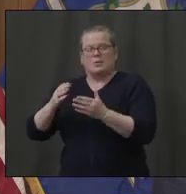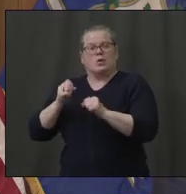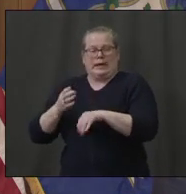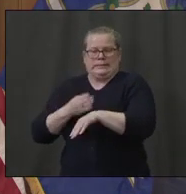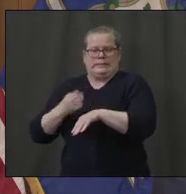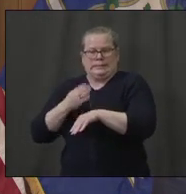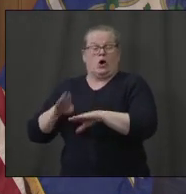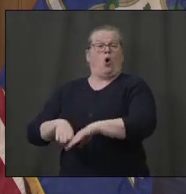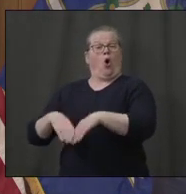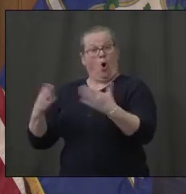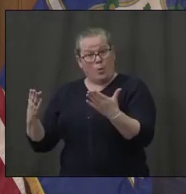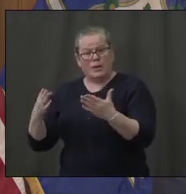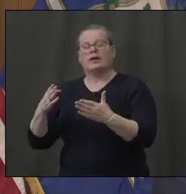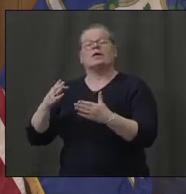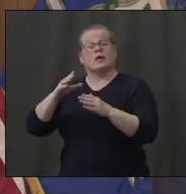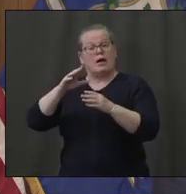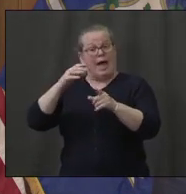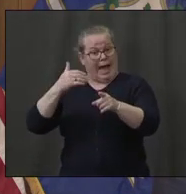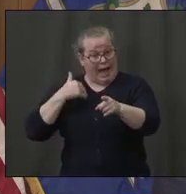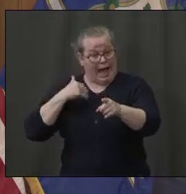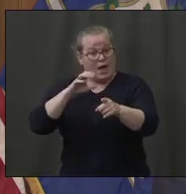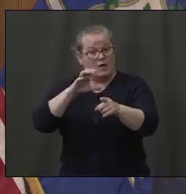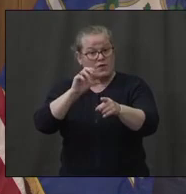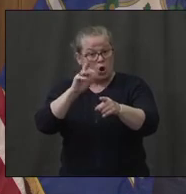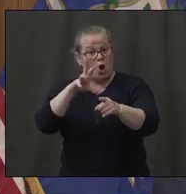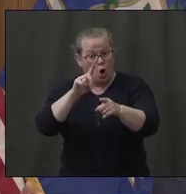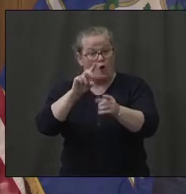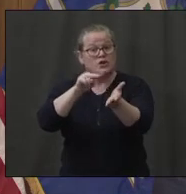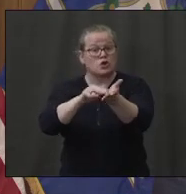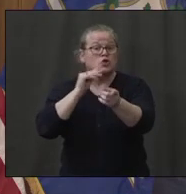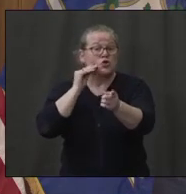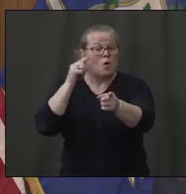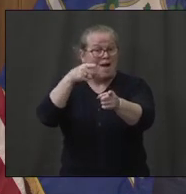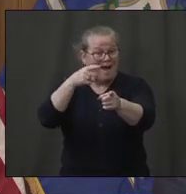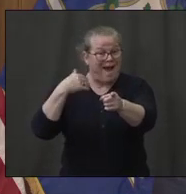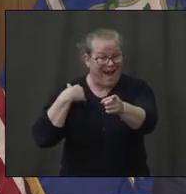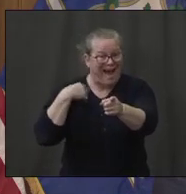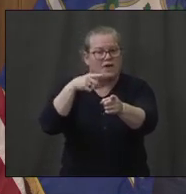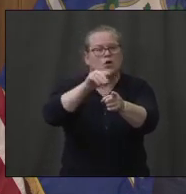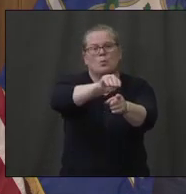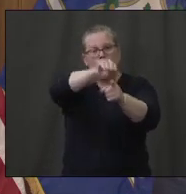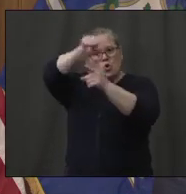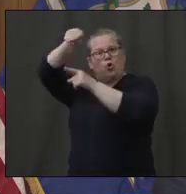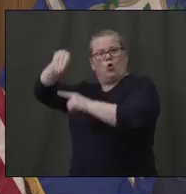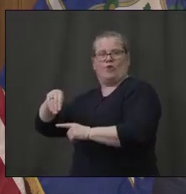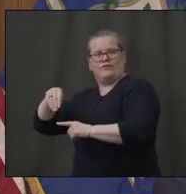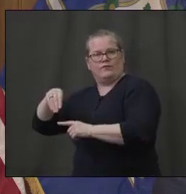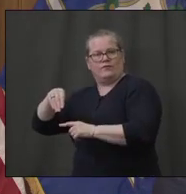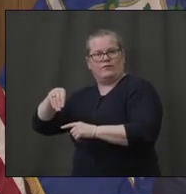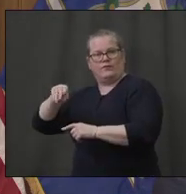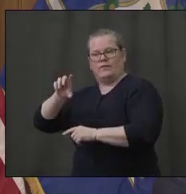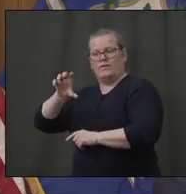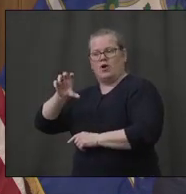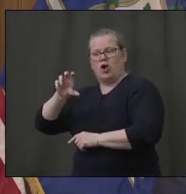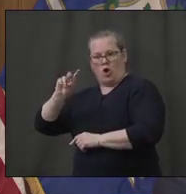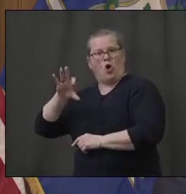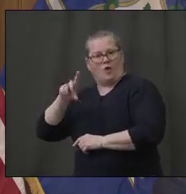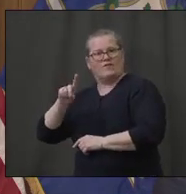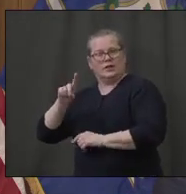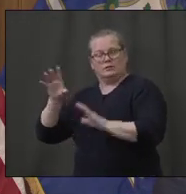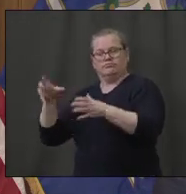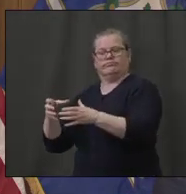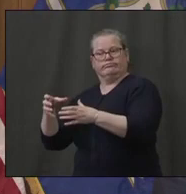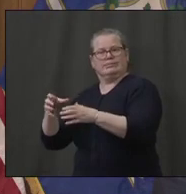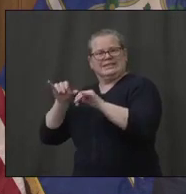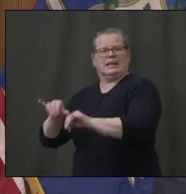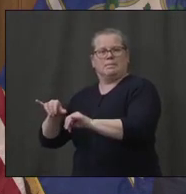COVID positive nursing homes, either to get people out of other nursing homes or to receive patients who are coming out of hospitals who are not going